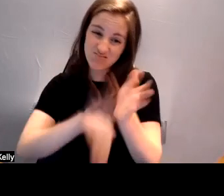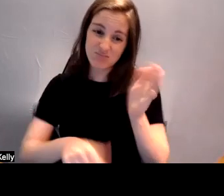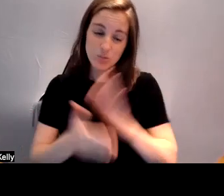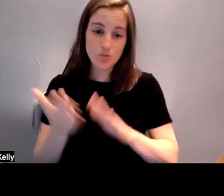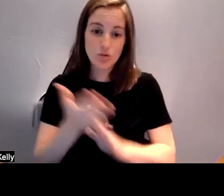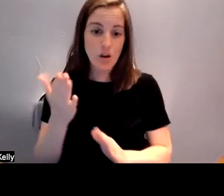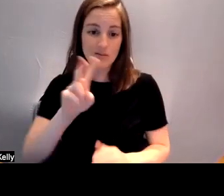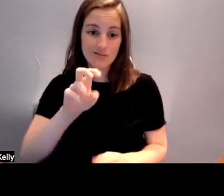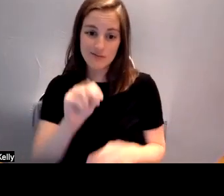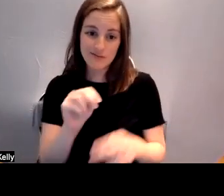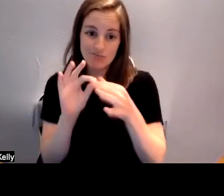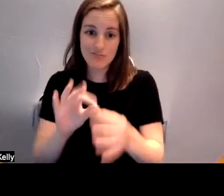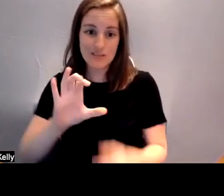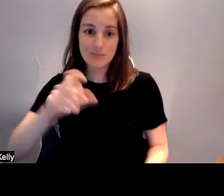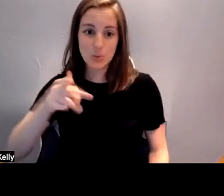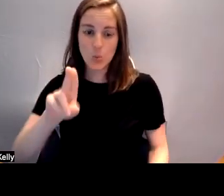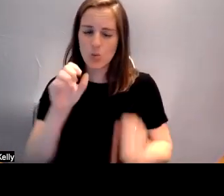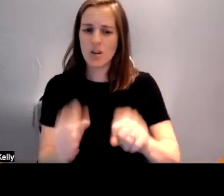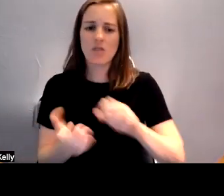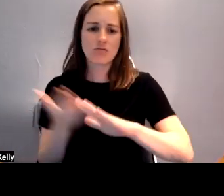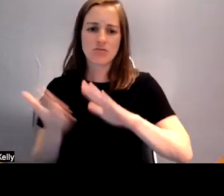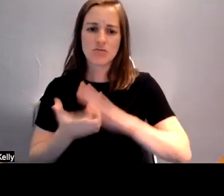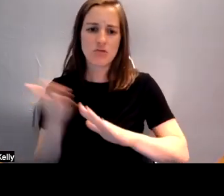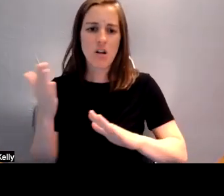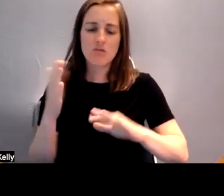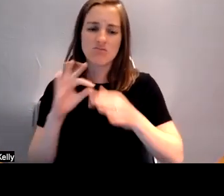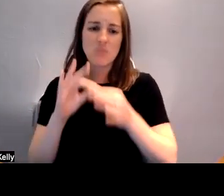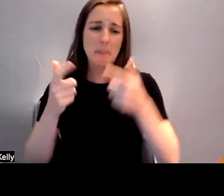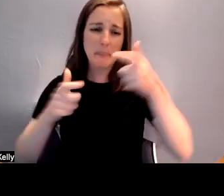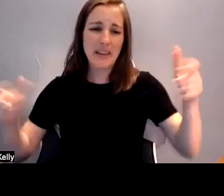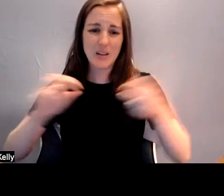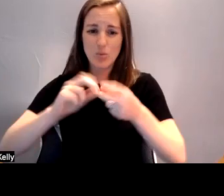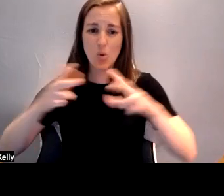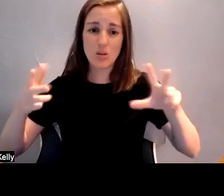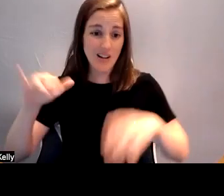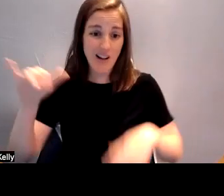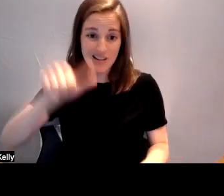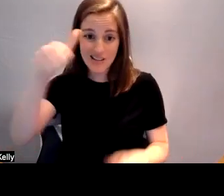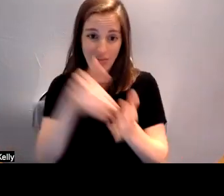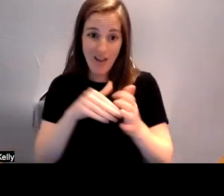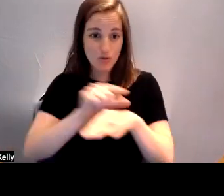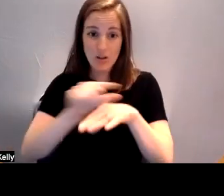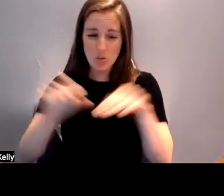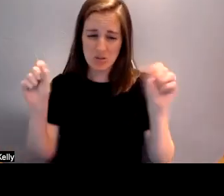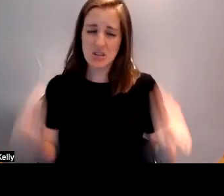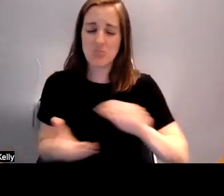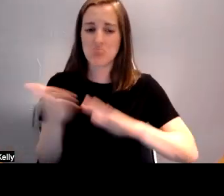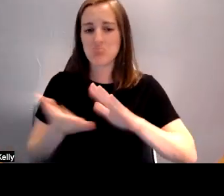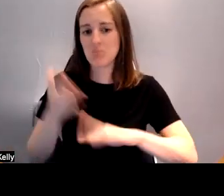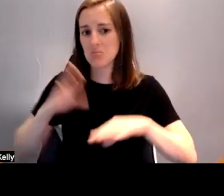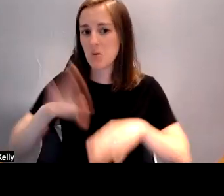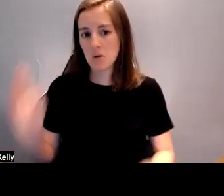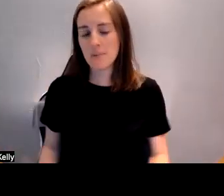on CPUs, and can run on really big proteins like 10,000 of residues or more. One of the